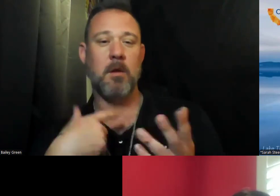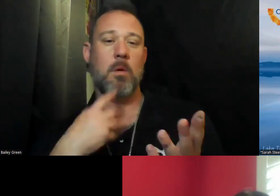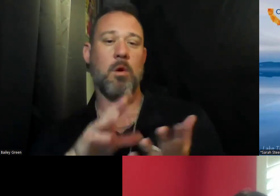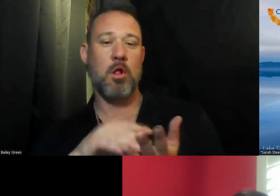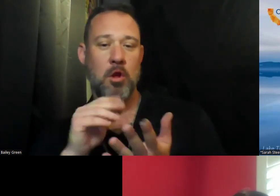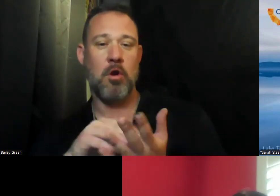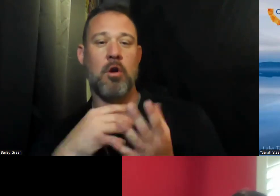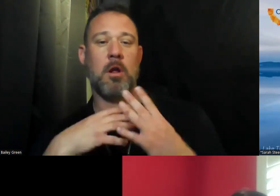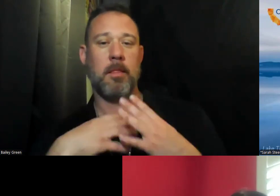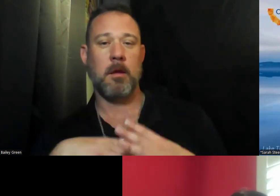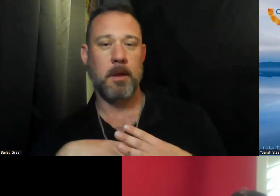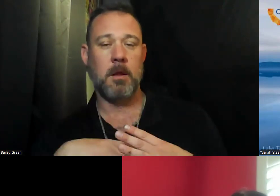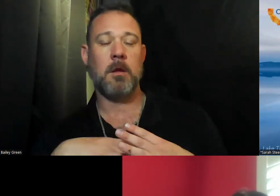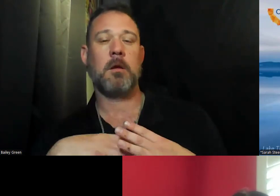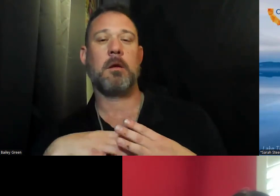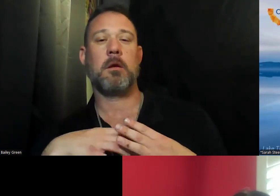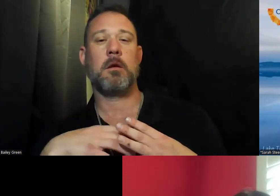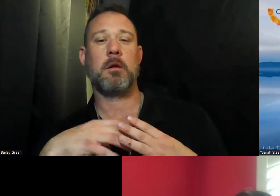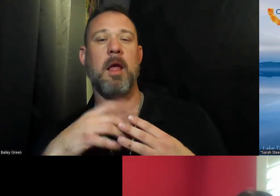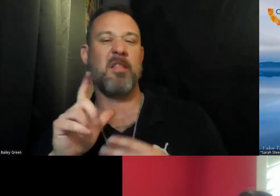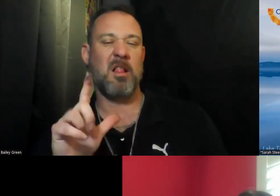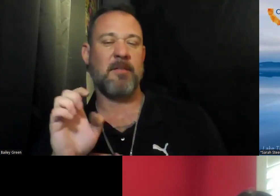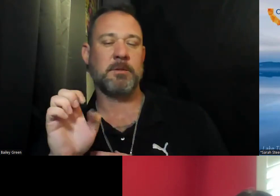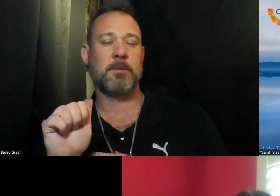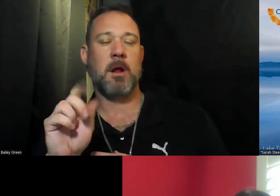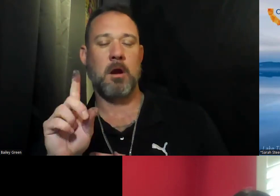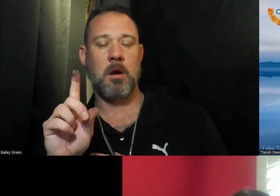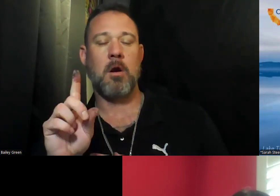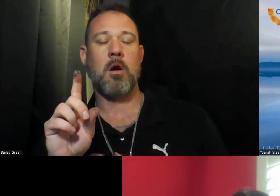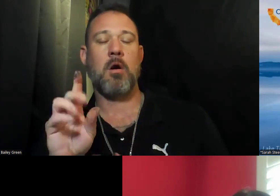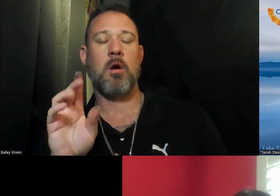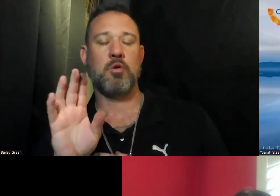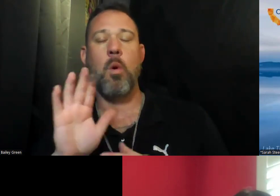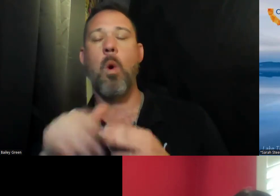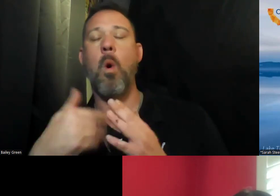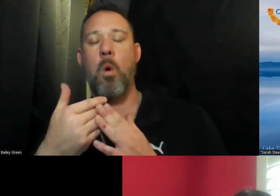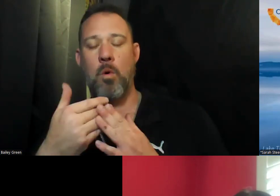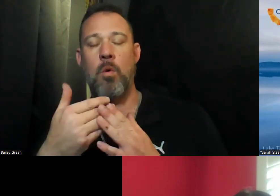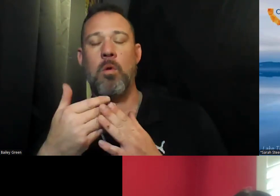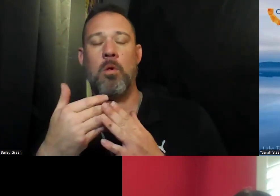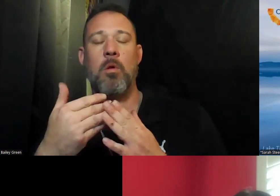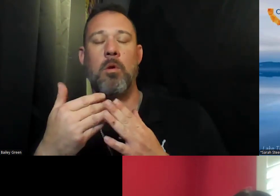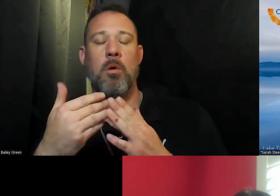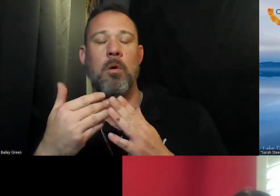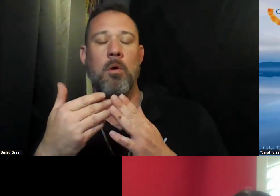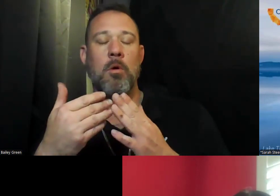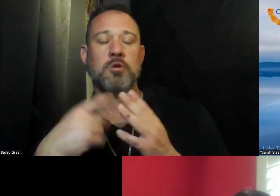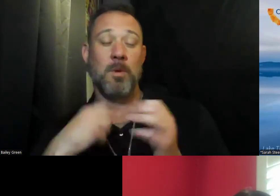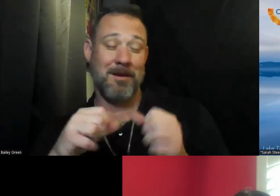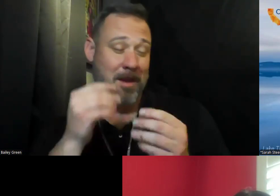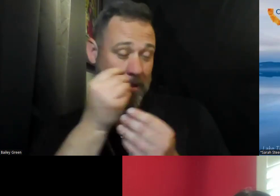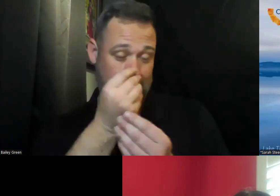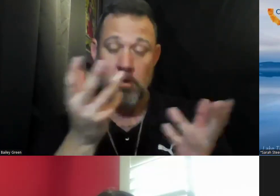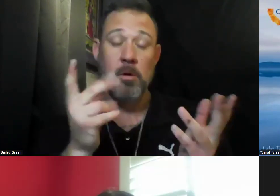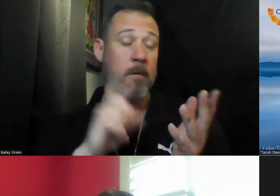at the committees, at the Lived Experience Advisory Board, to all of our MPA committees, so that we can inform you of what we're hearing,